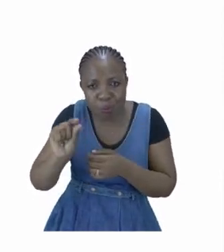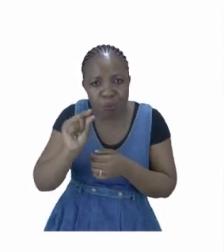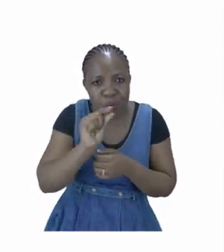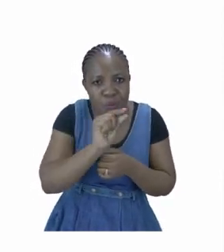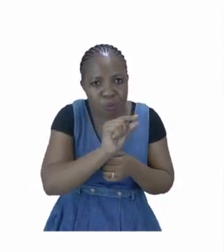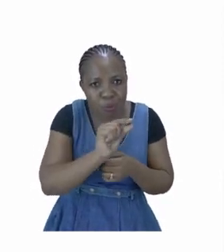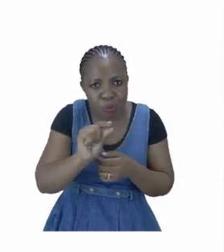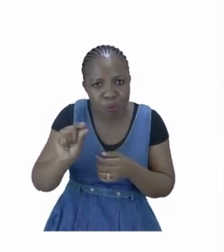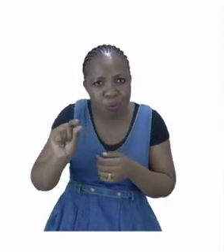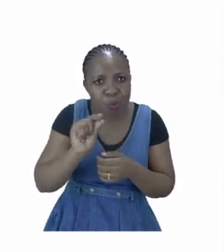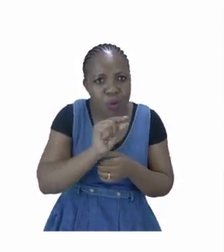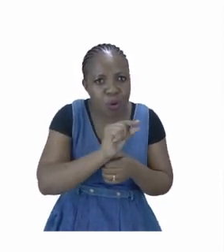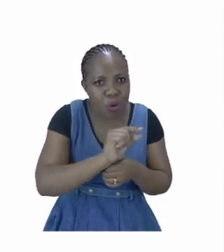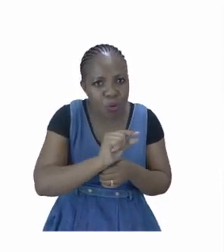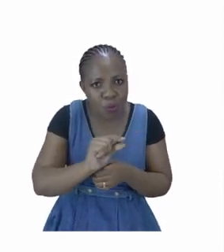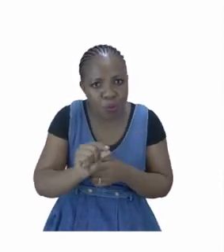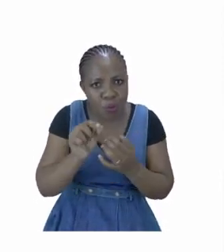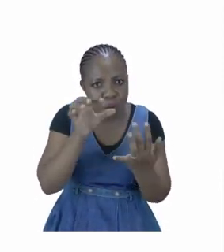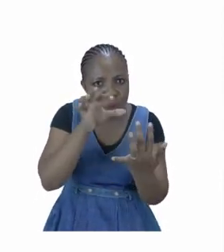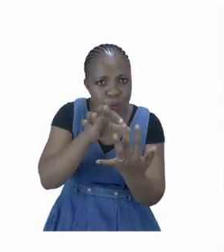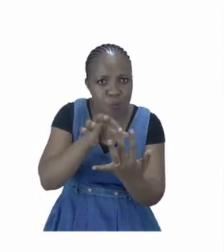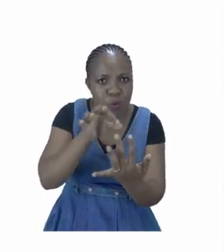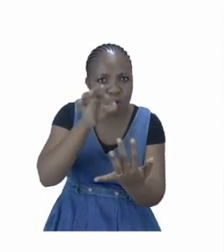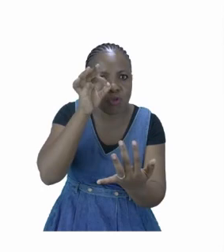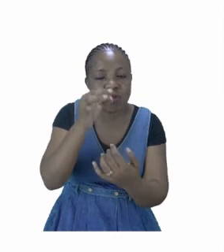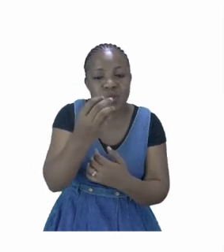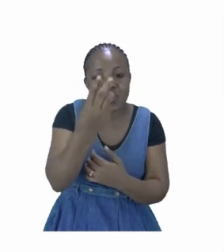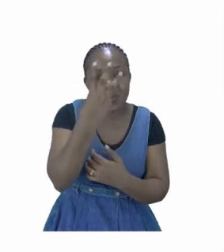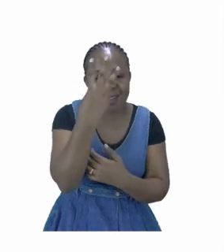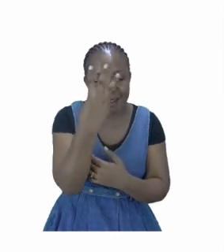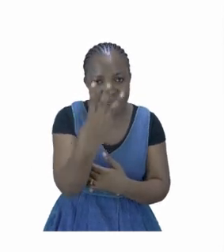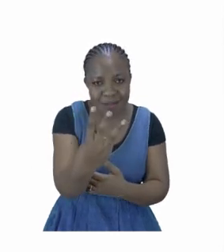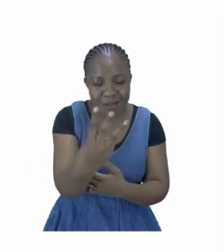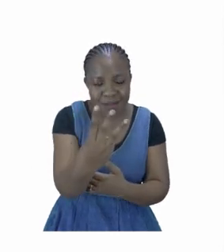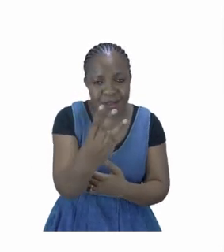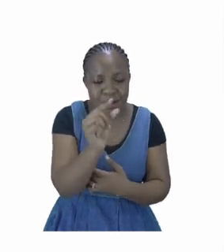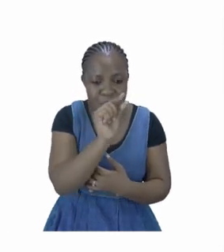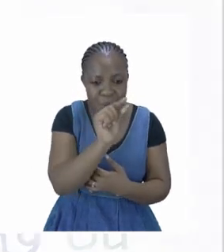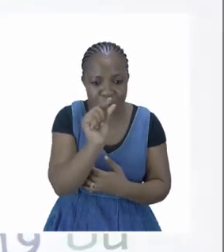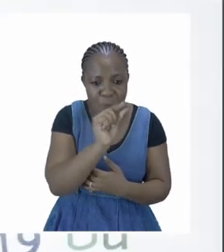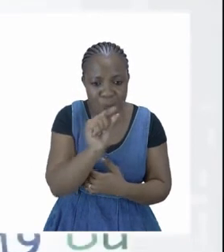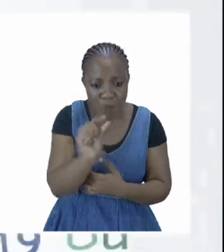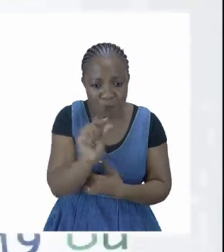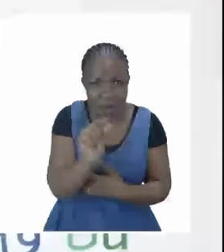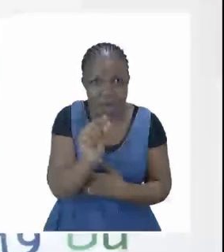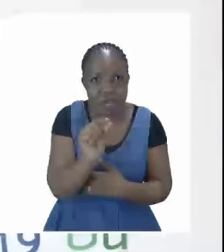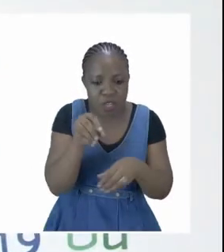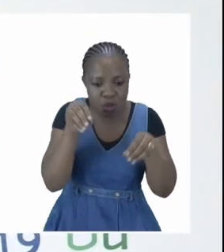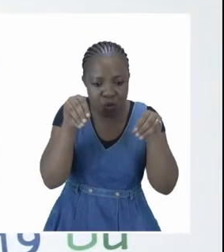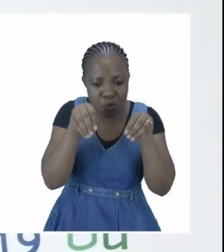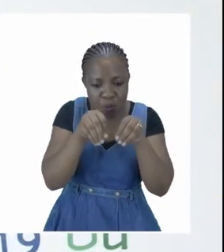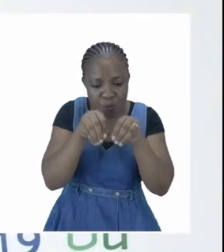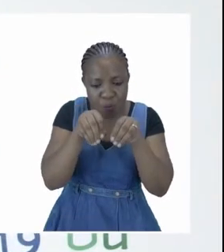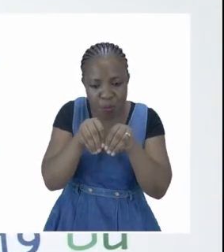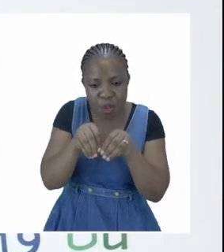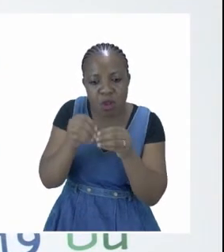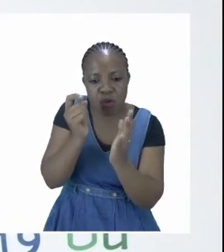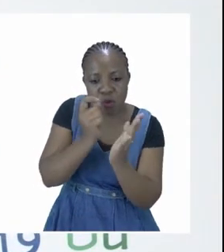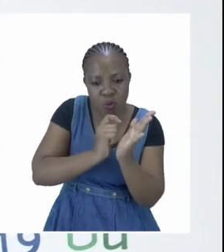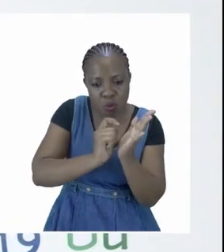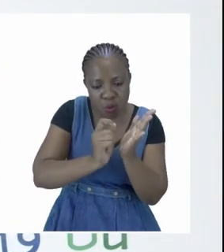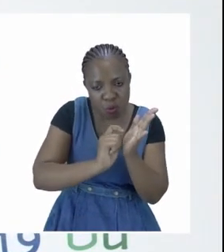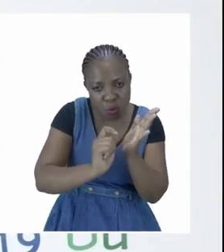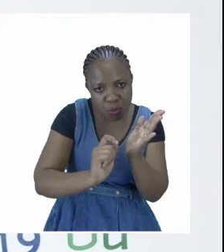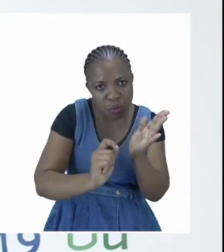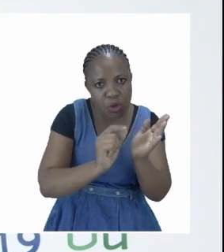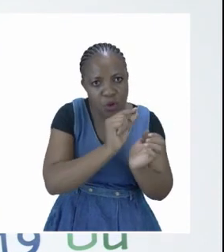your own sentences. Remember, grade 3s, it's important for us to start with